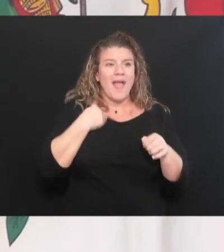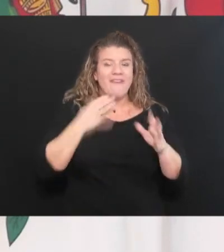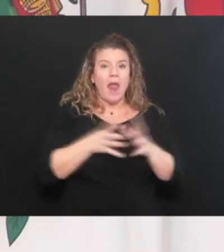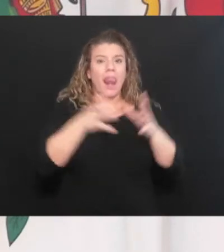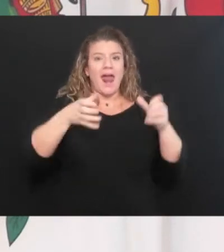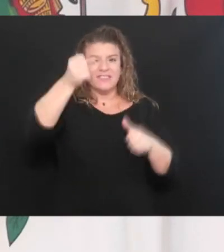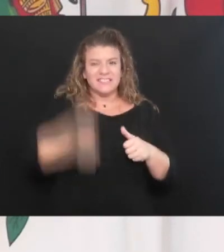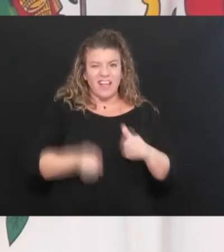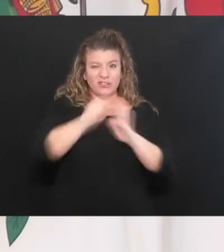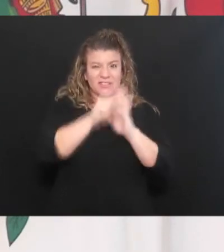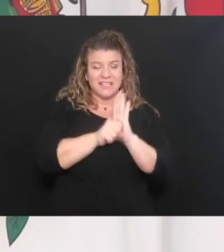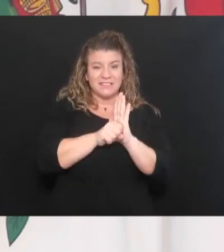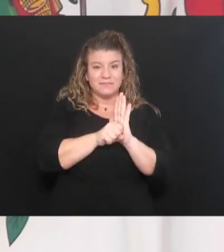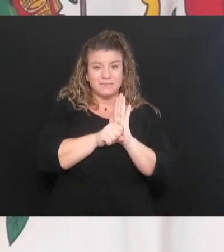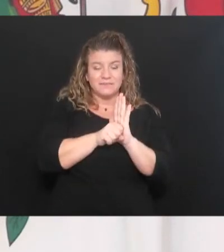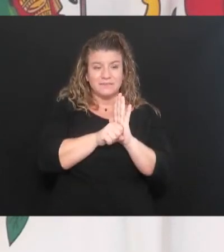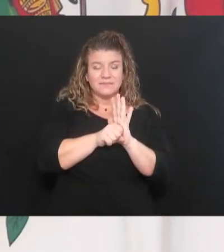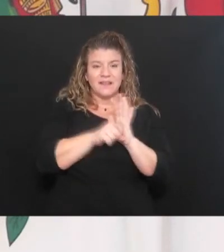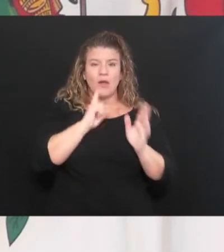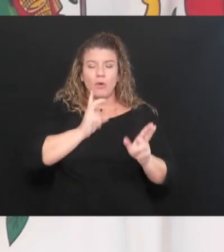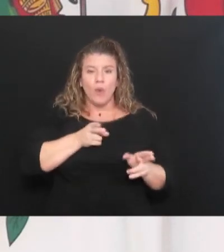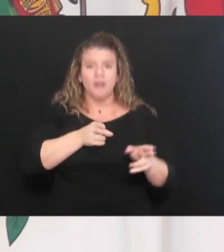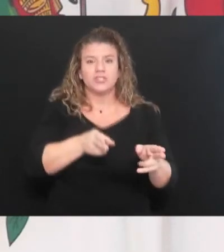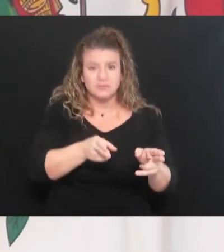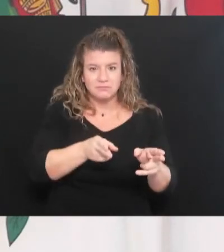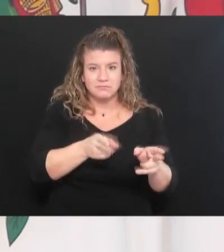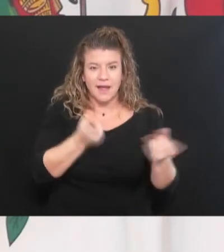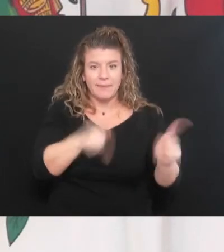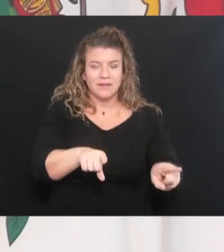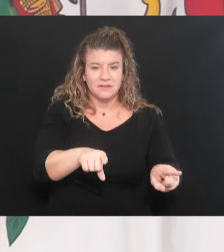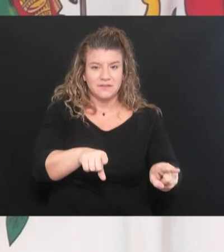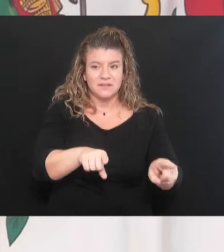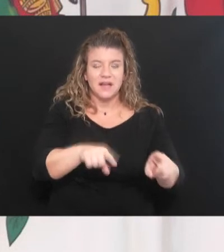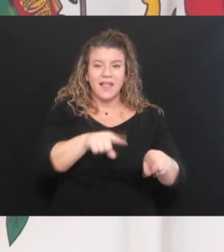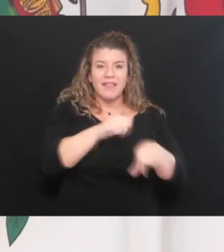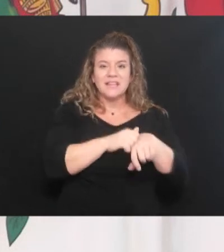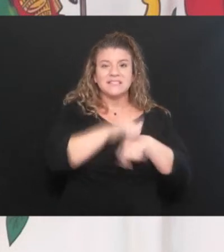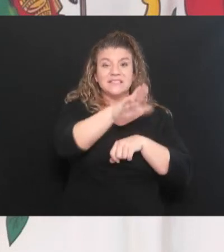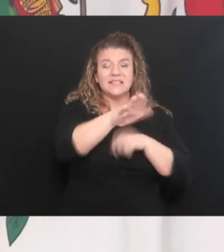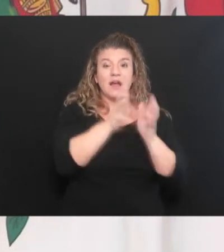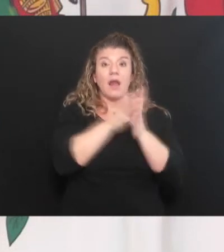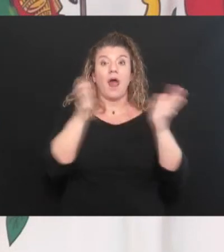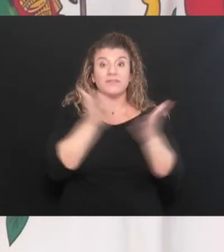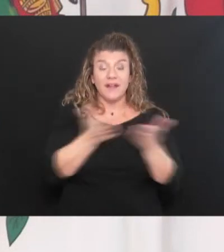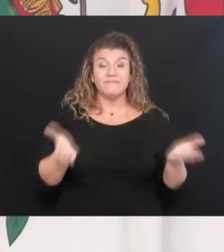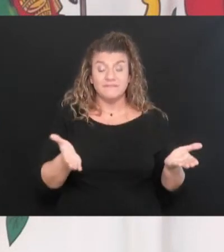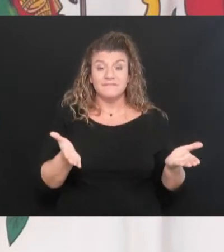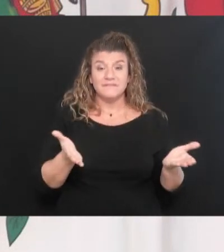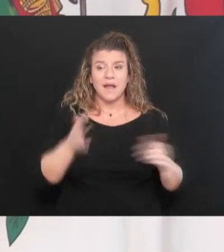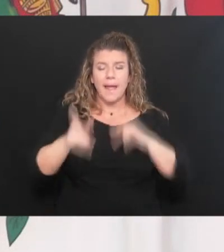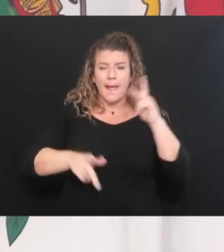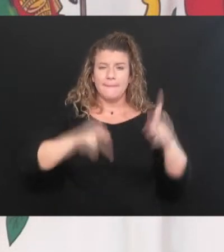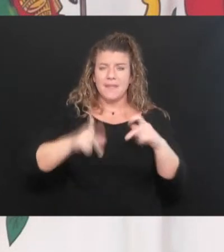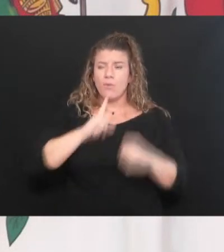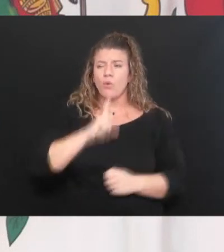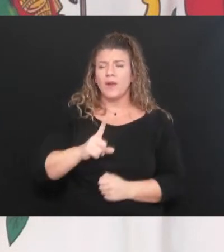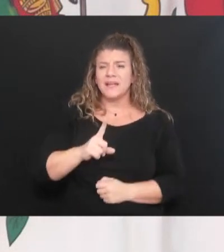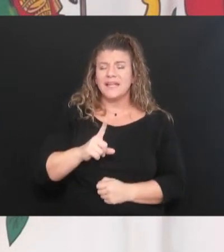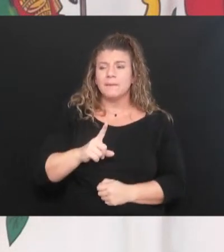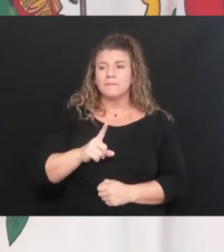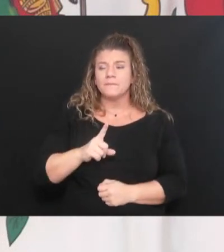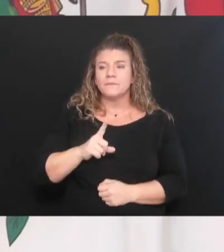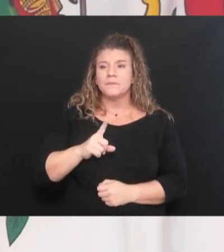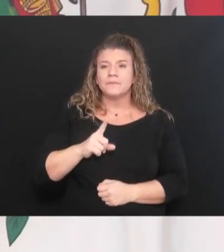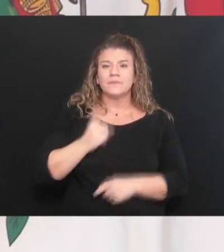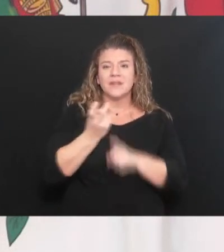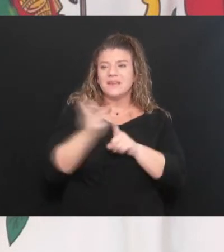states that rushed the bank and they sent out an awful lot of stuff and people really, you know, deferring